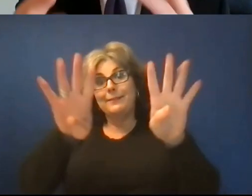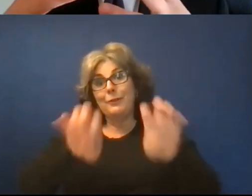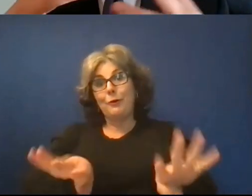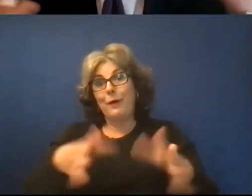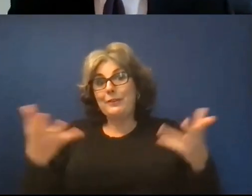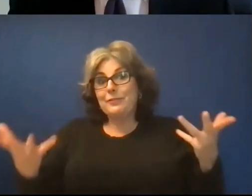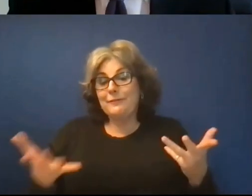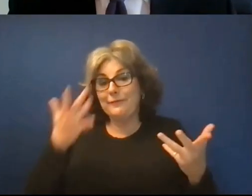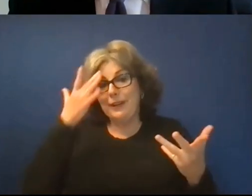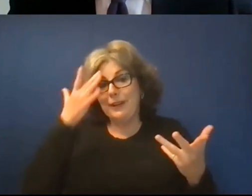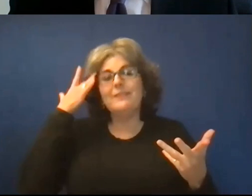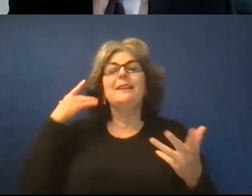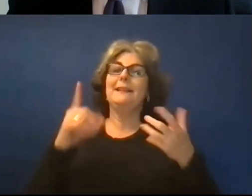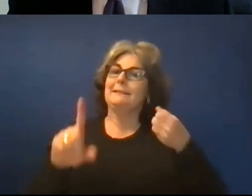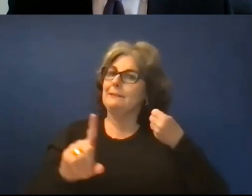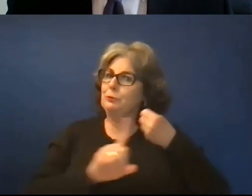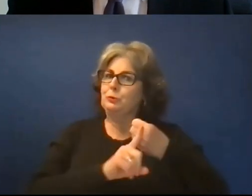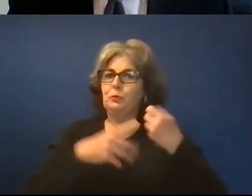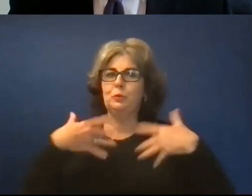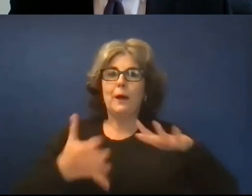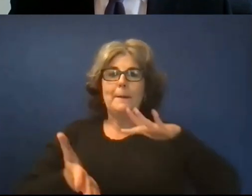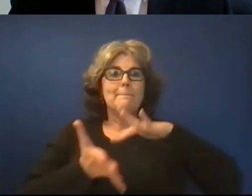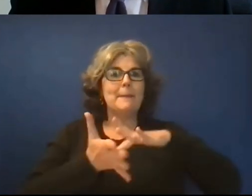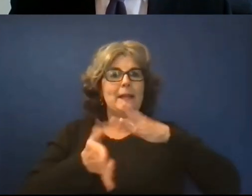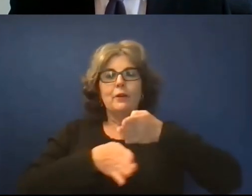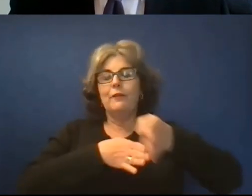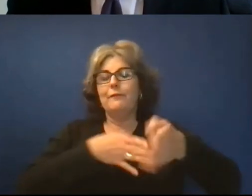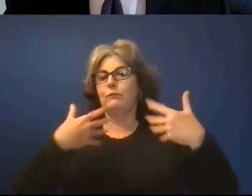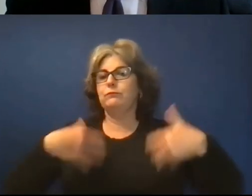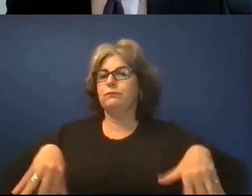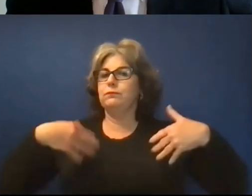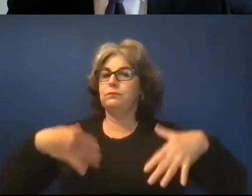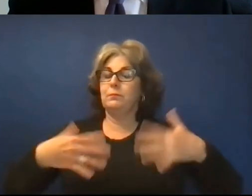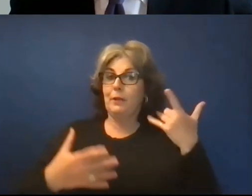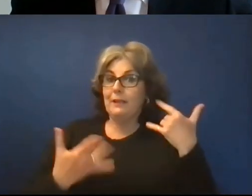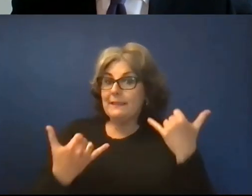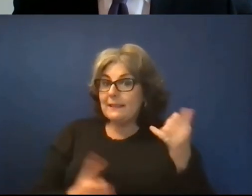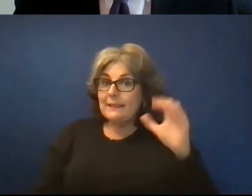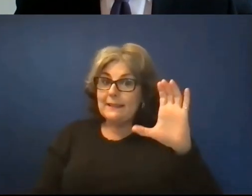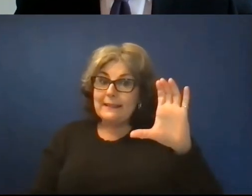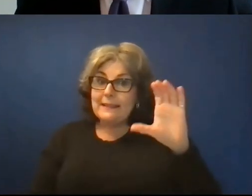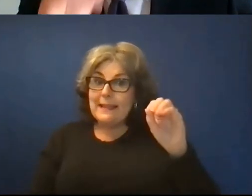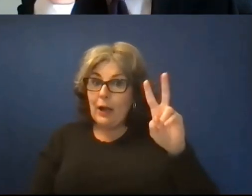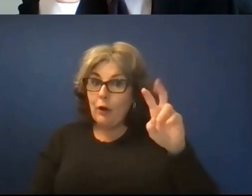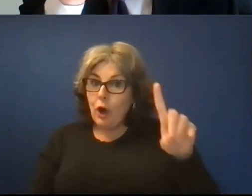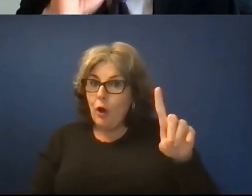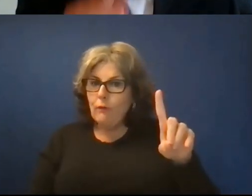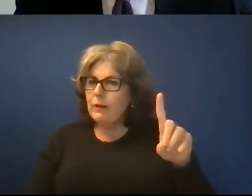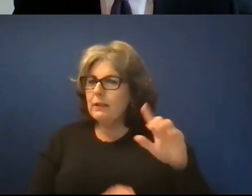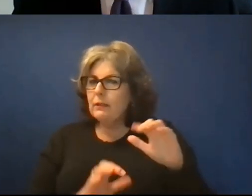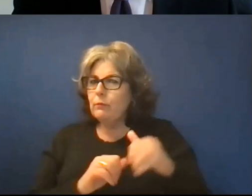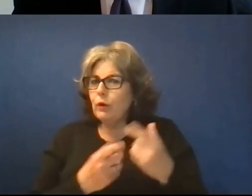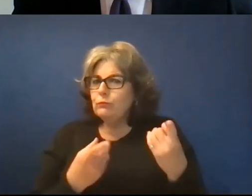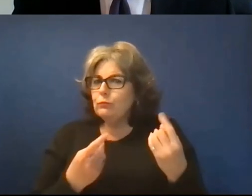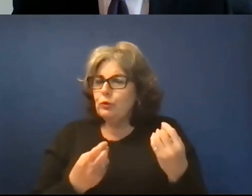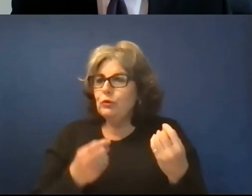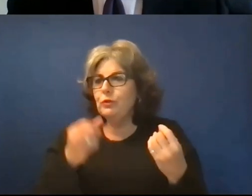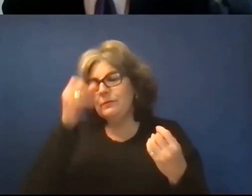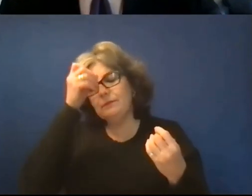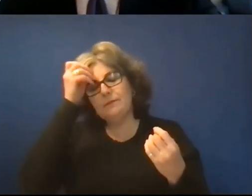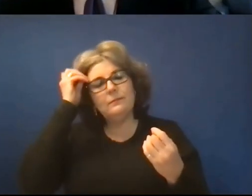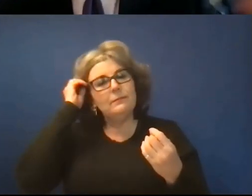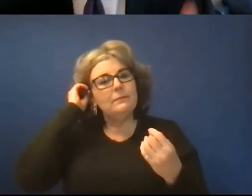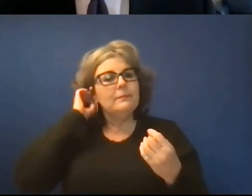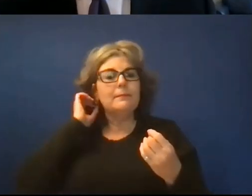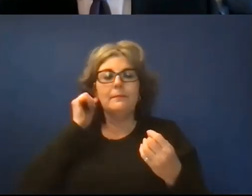right? I mean, it's impacted the medical field as much as any type of work that we do in society. So let me